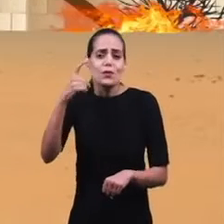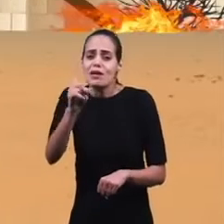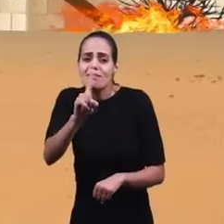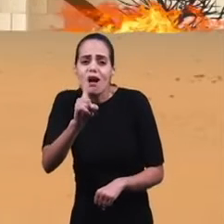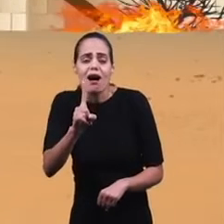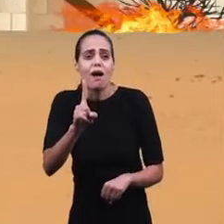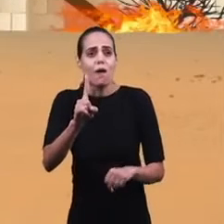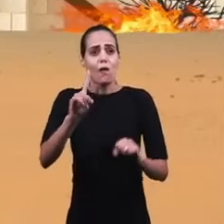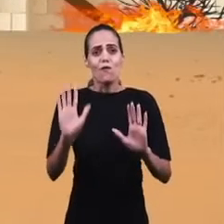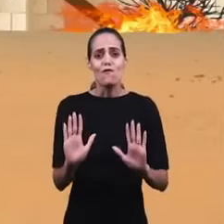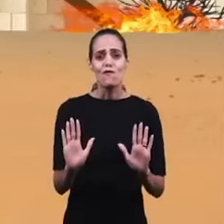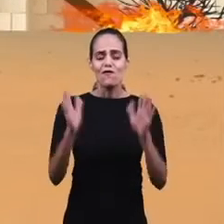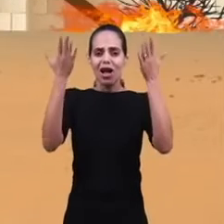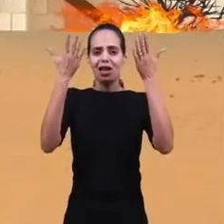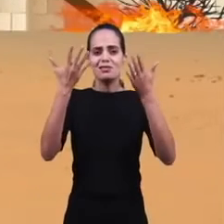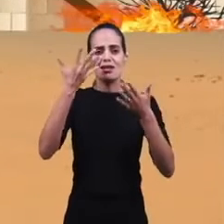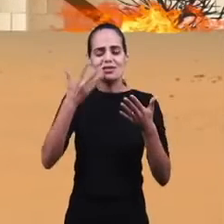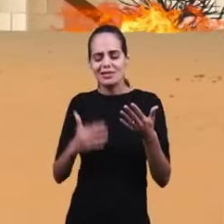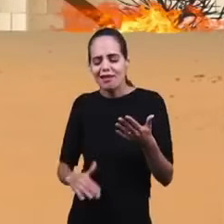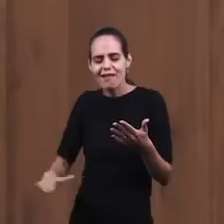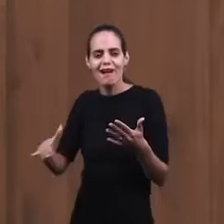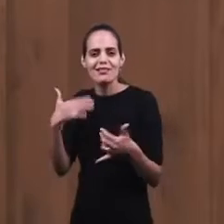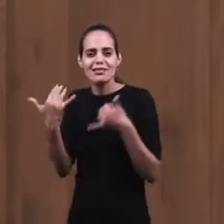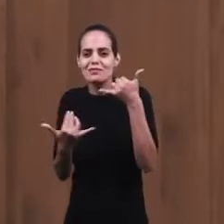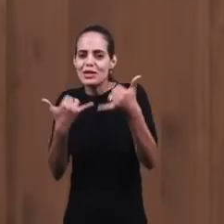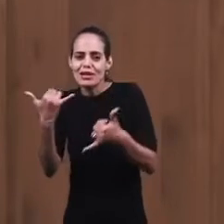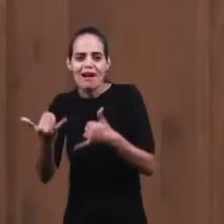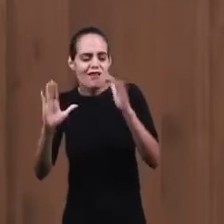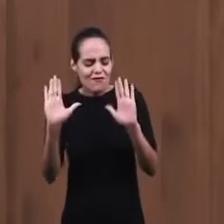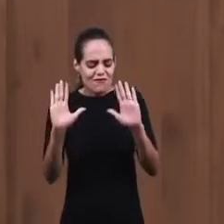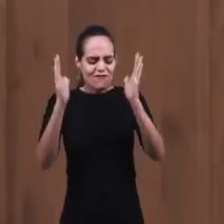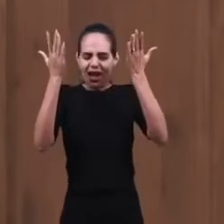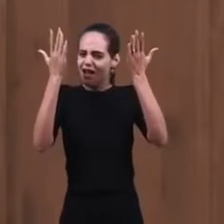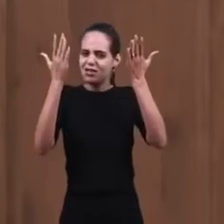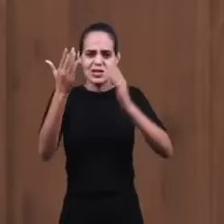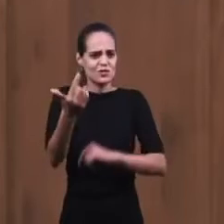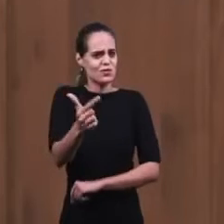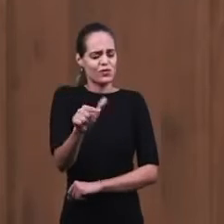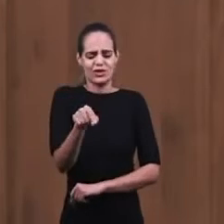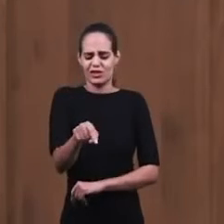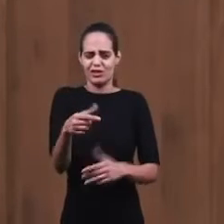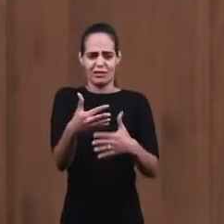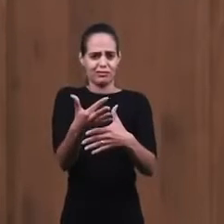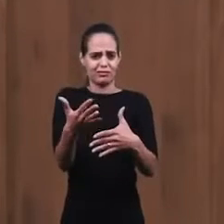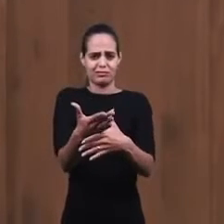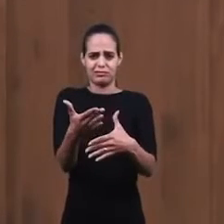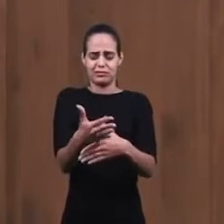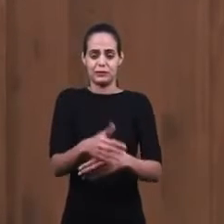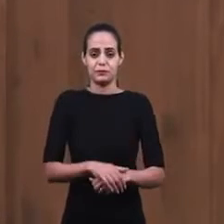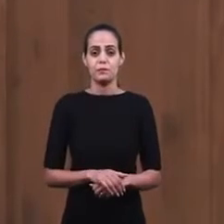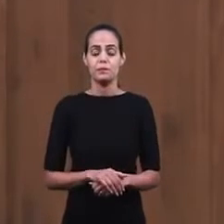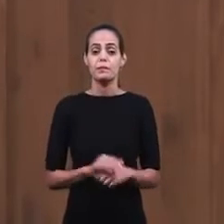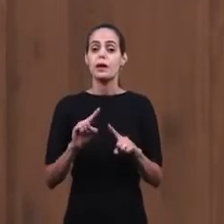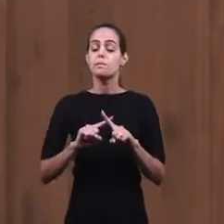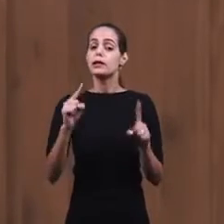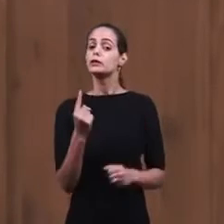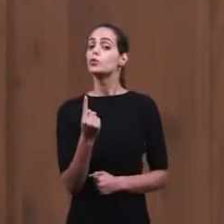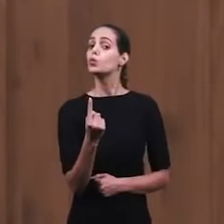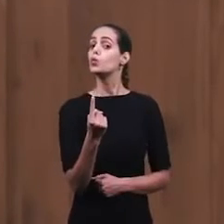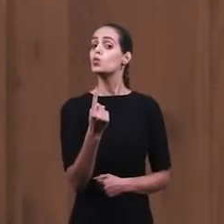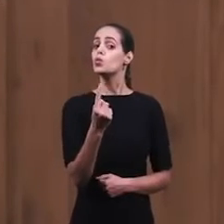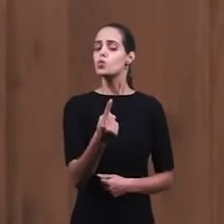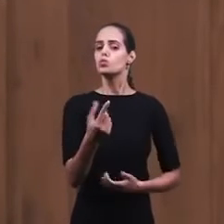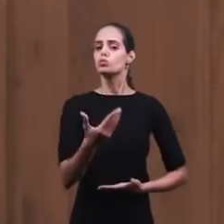But one captive named Nehemiah, a servant of God, he worked